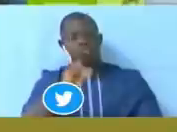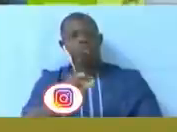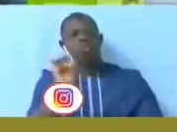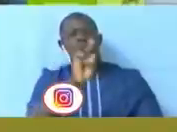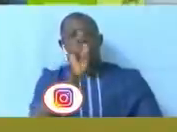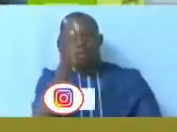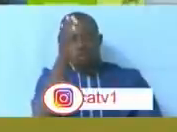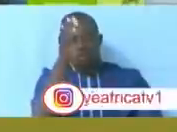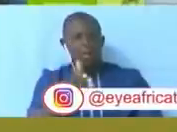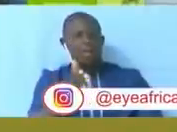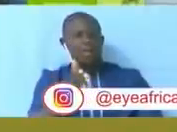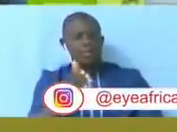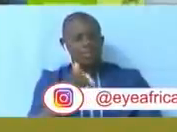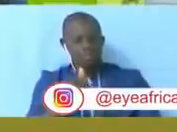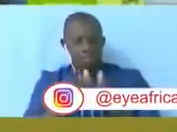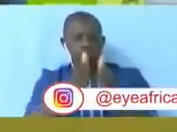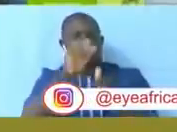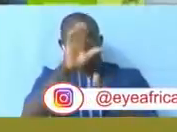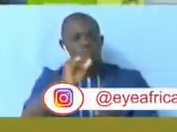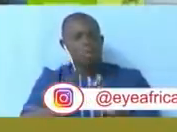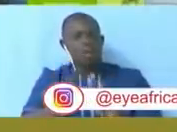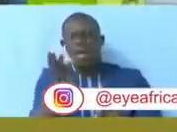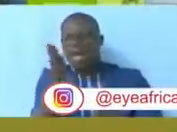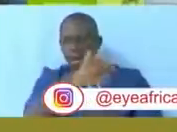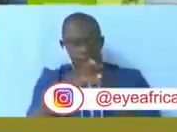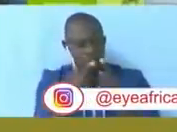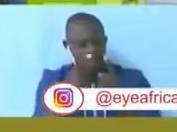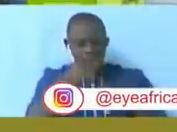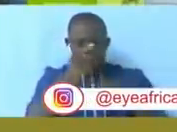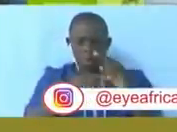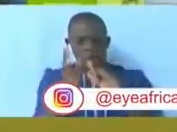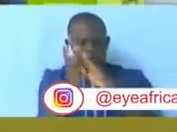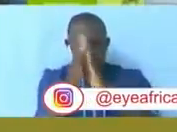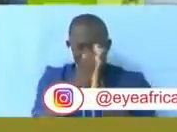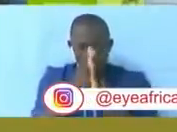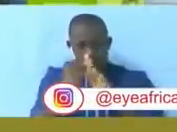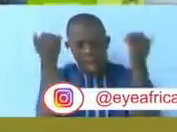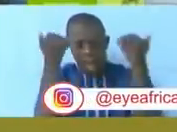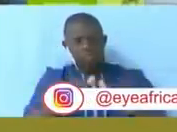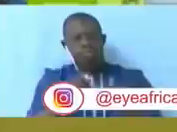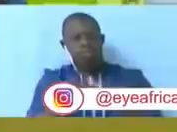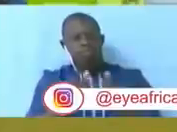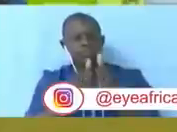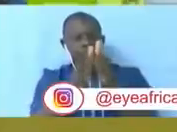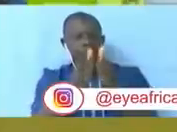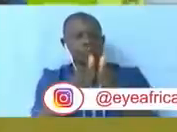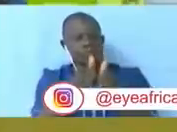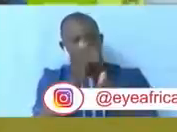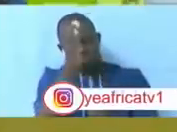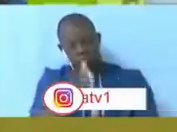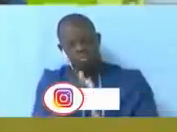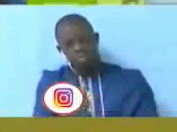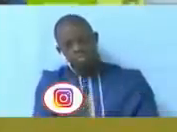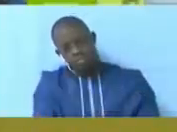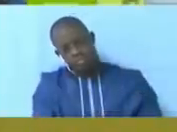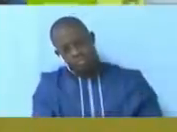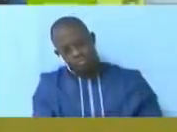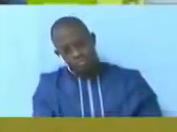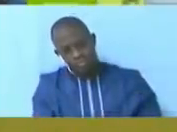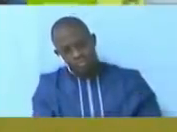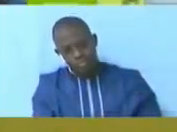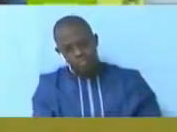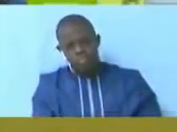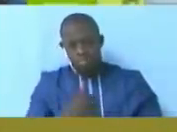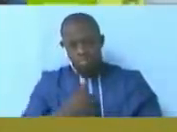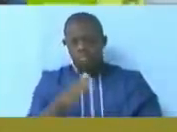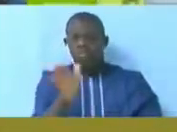e mentilinta mbe olekela. No matter the consequence. Aketa ko kundinti tonya mbe tamala olela. So I